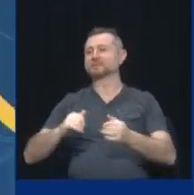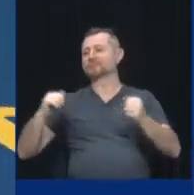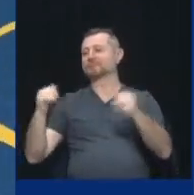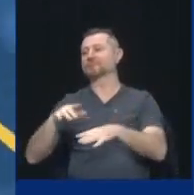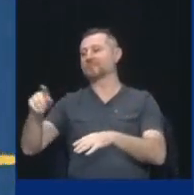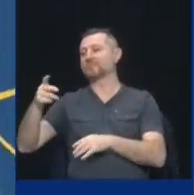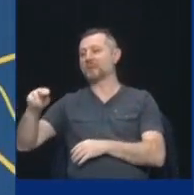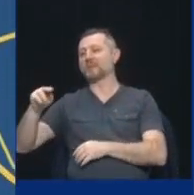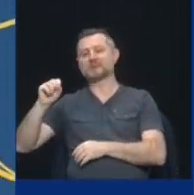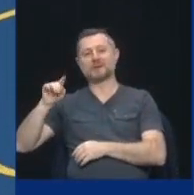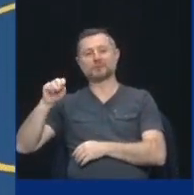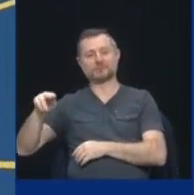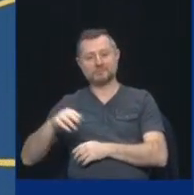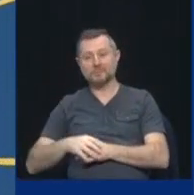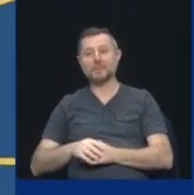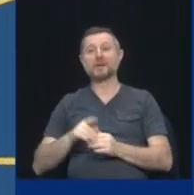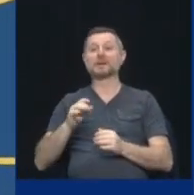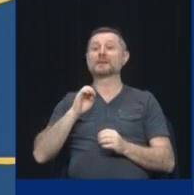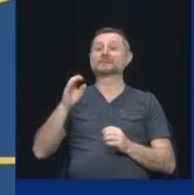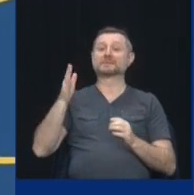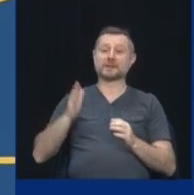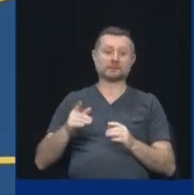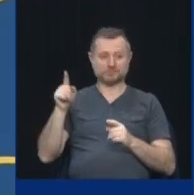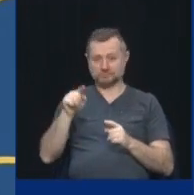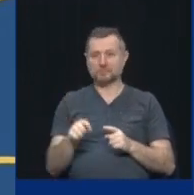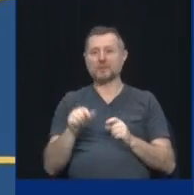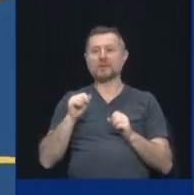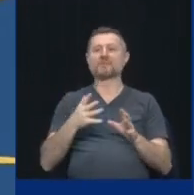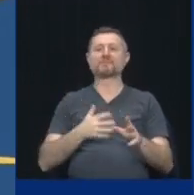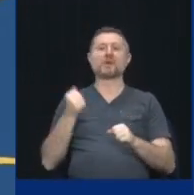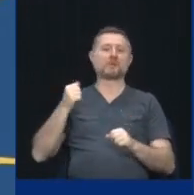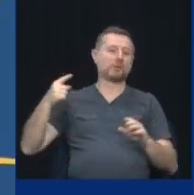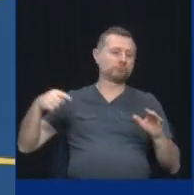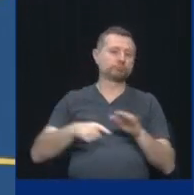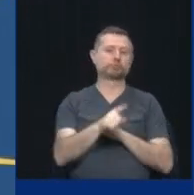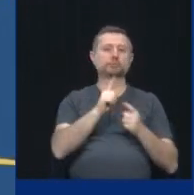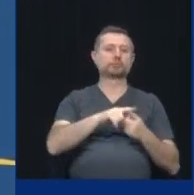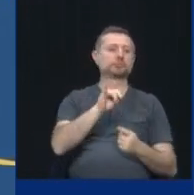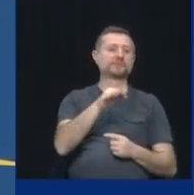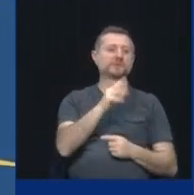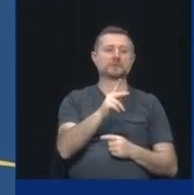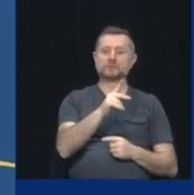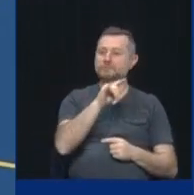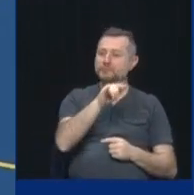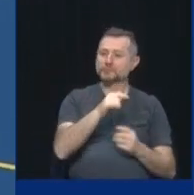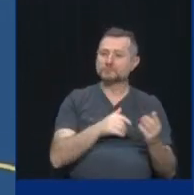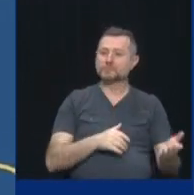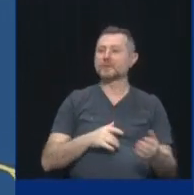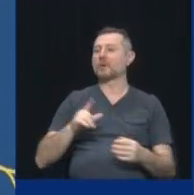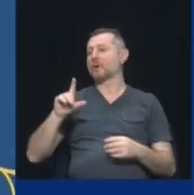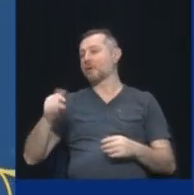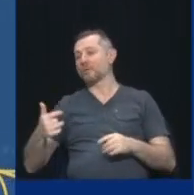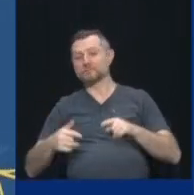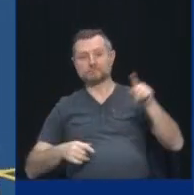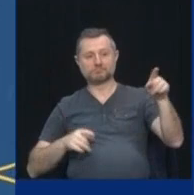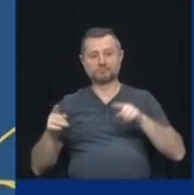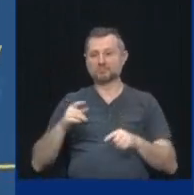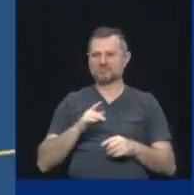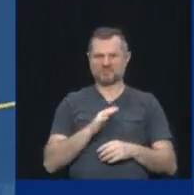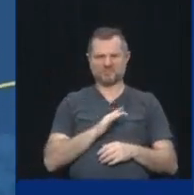Side Access will create faster connections to JFK Airport, getting you from Grand Central to your terminal in roughly 40